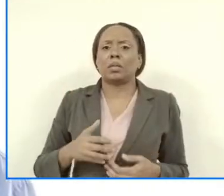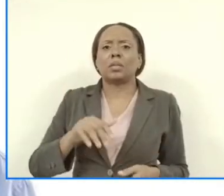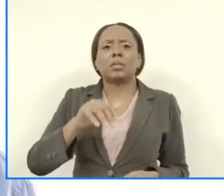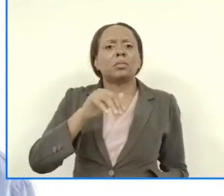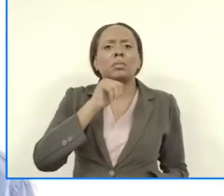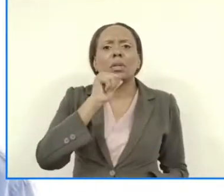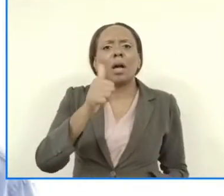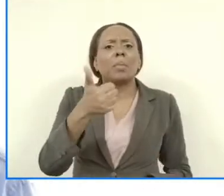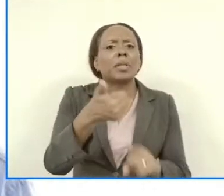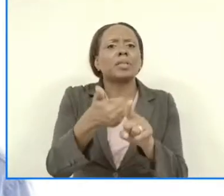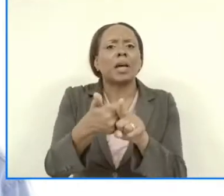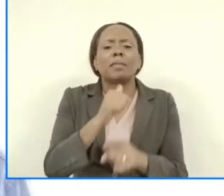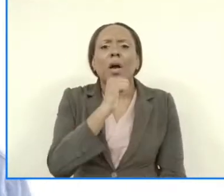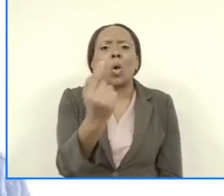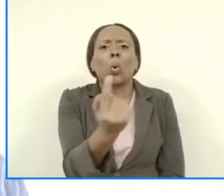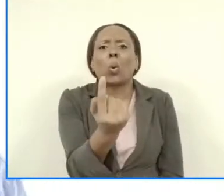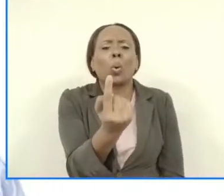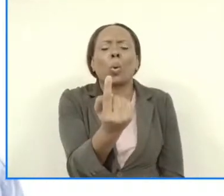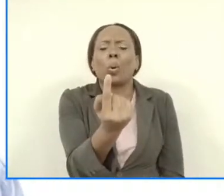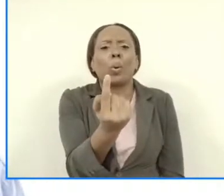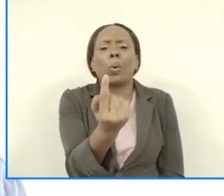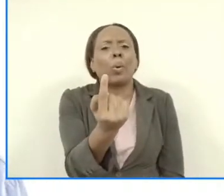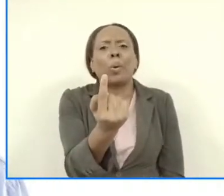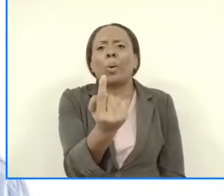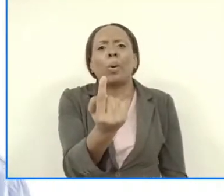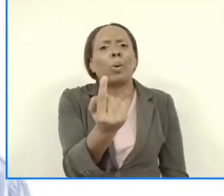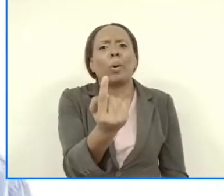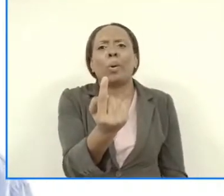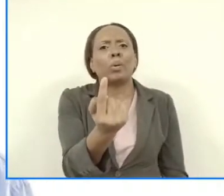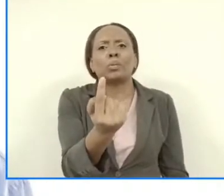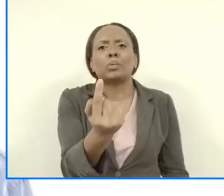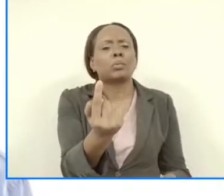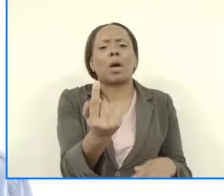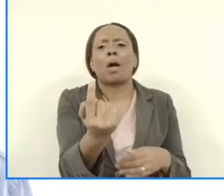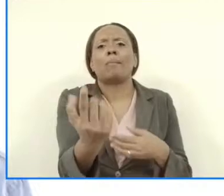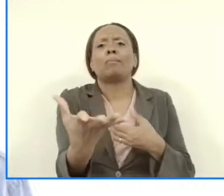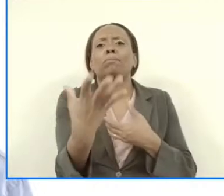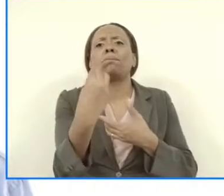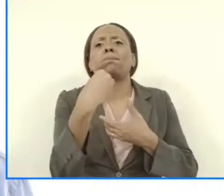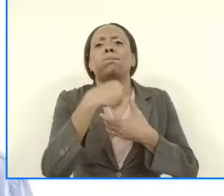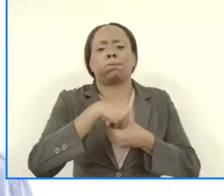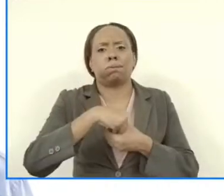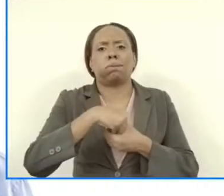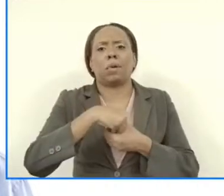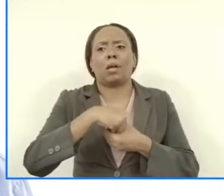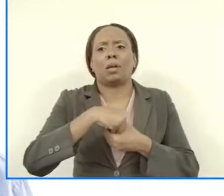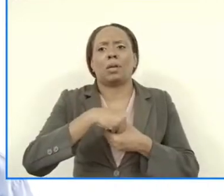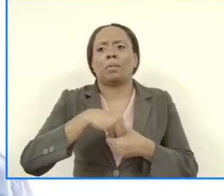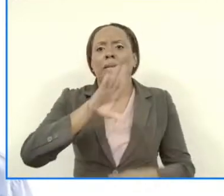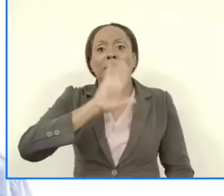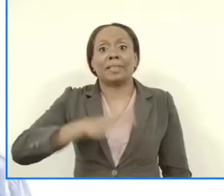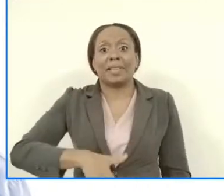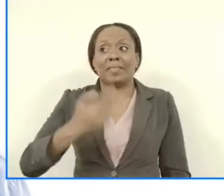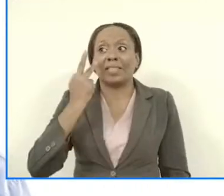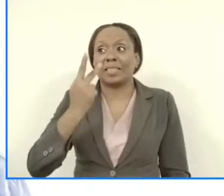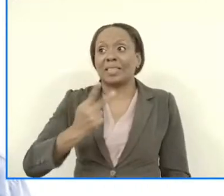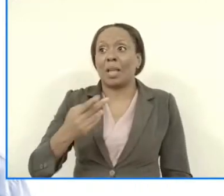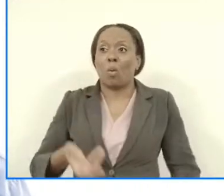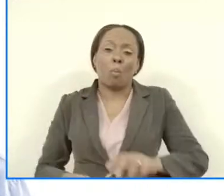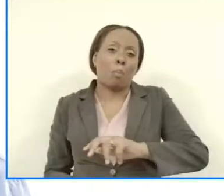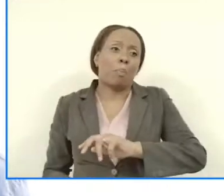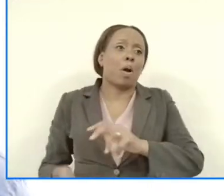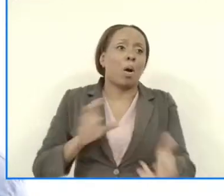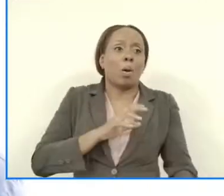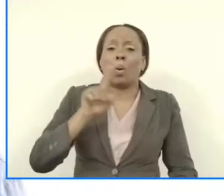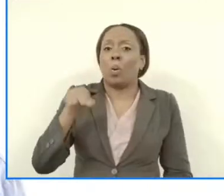is not an easy thing. This has not happened in many years. This level of destruction has not been seen since, I believe,